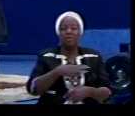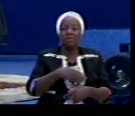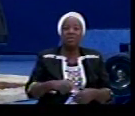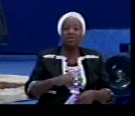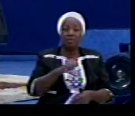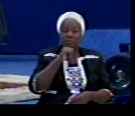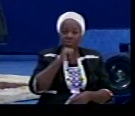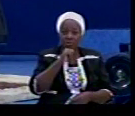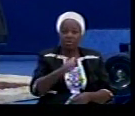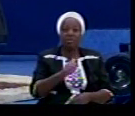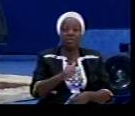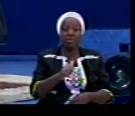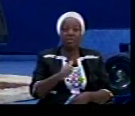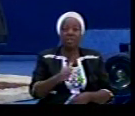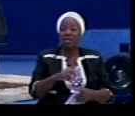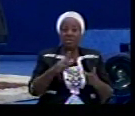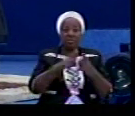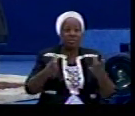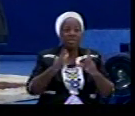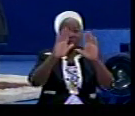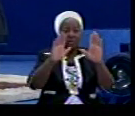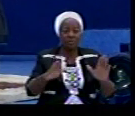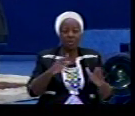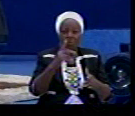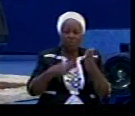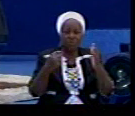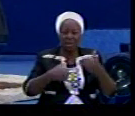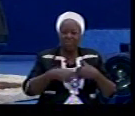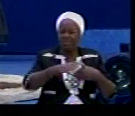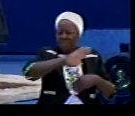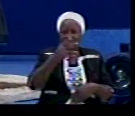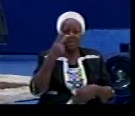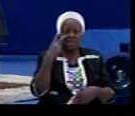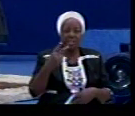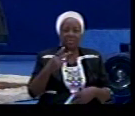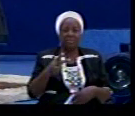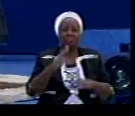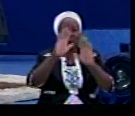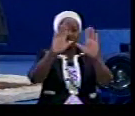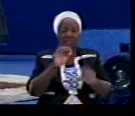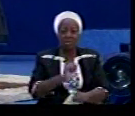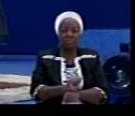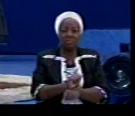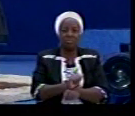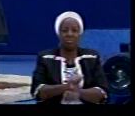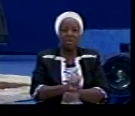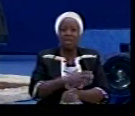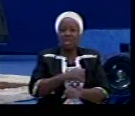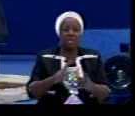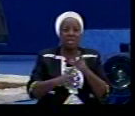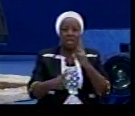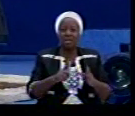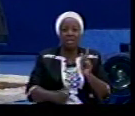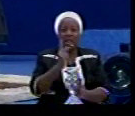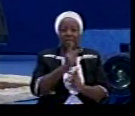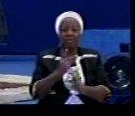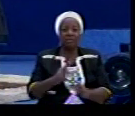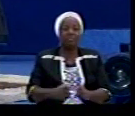Unprecedented miracles, unprecedented salvation, unprecedented